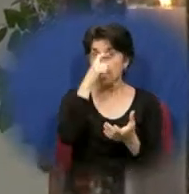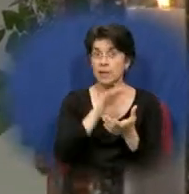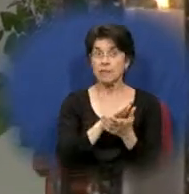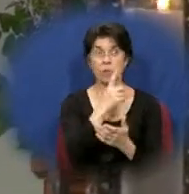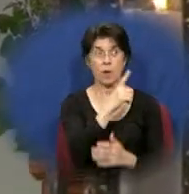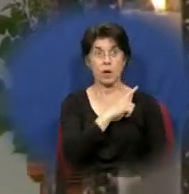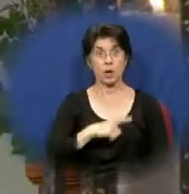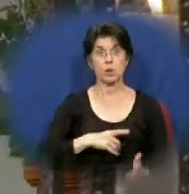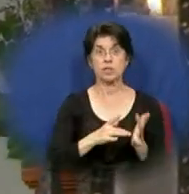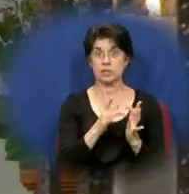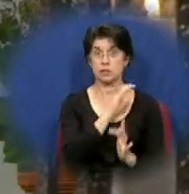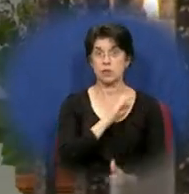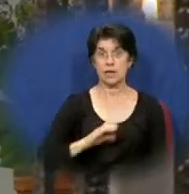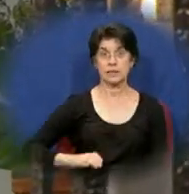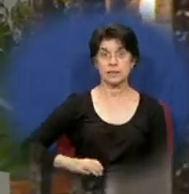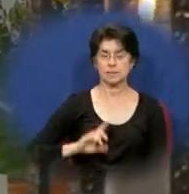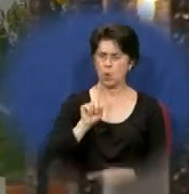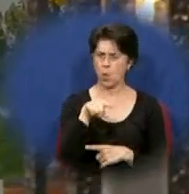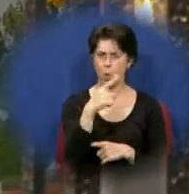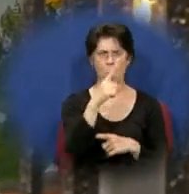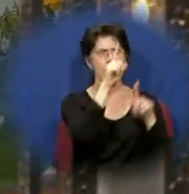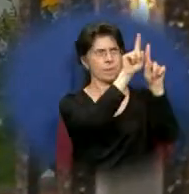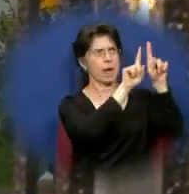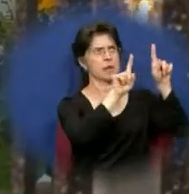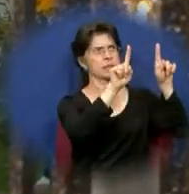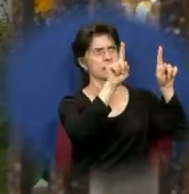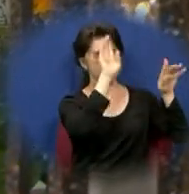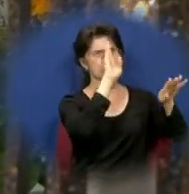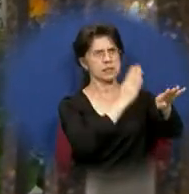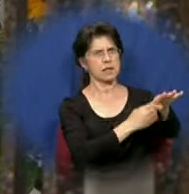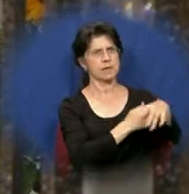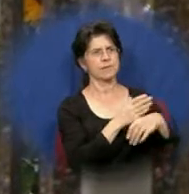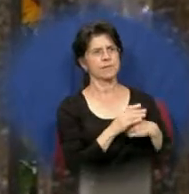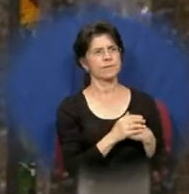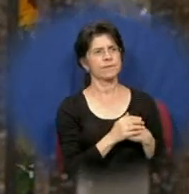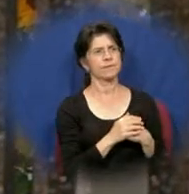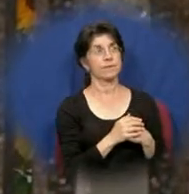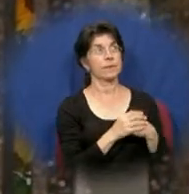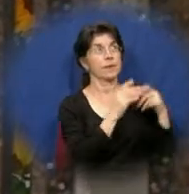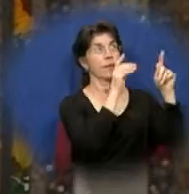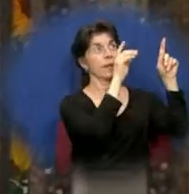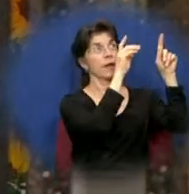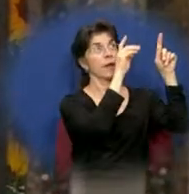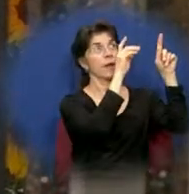in one Lord, Jesus Christ, the only begotten Son of God, born of the Father